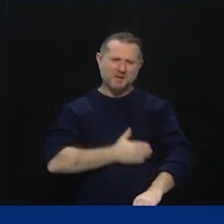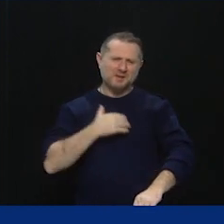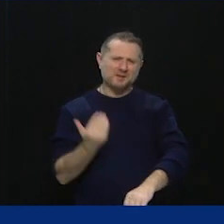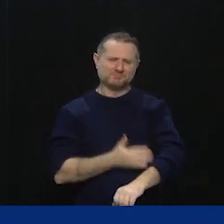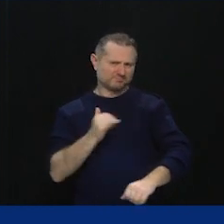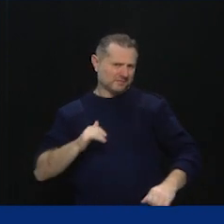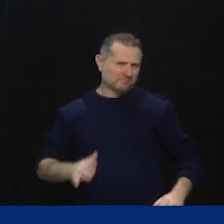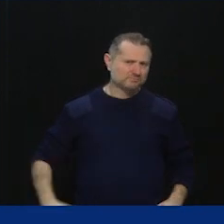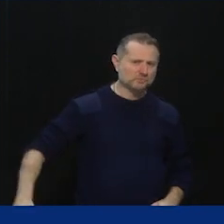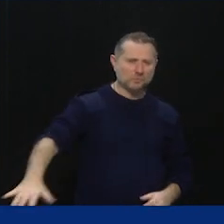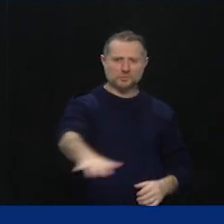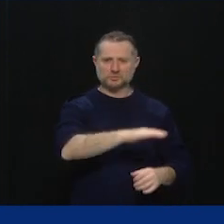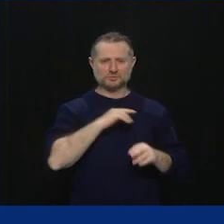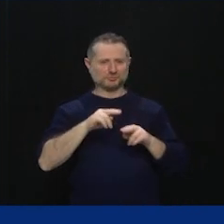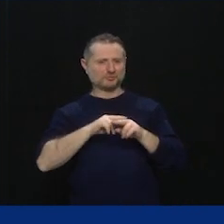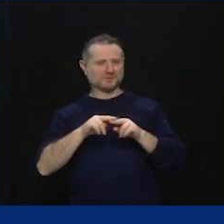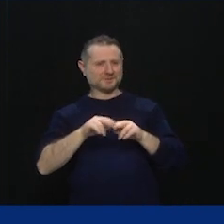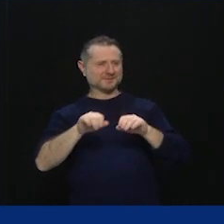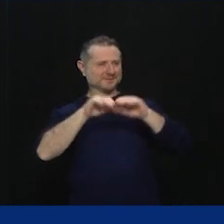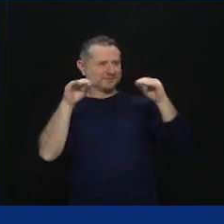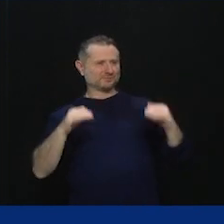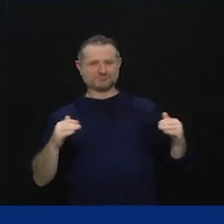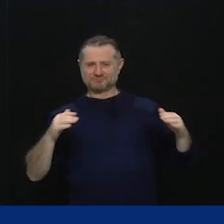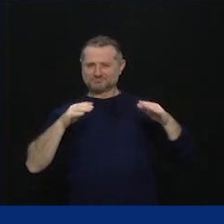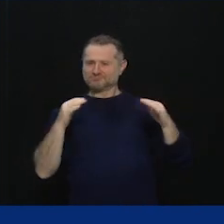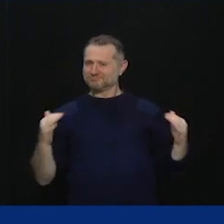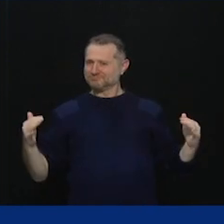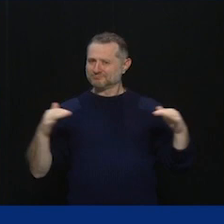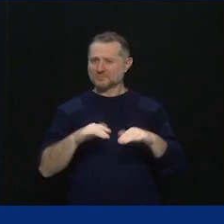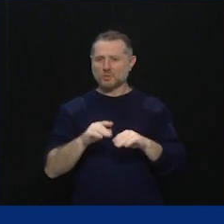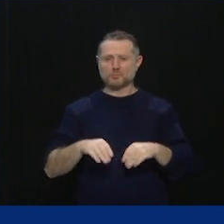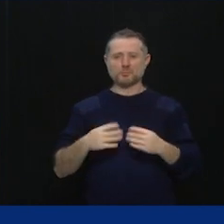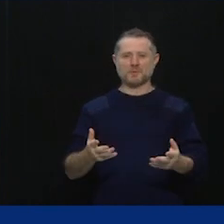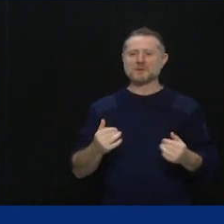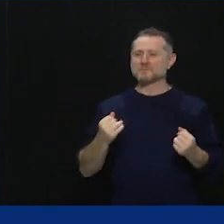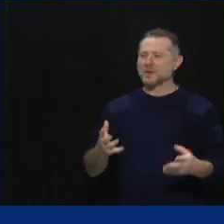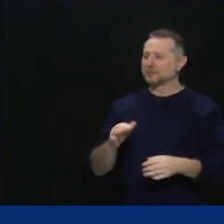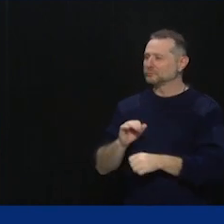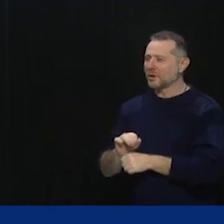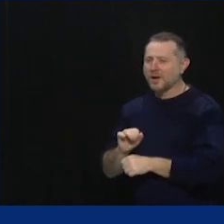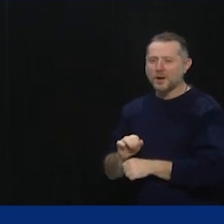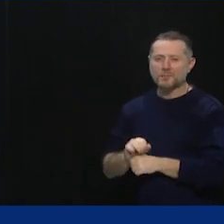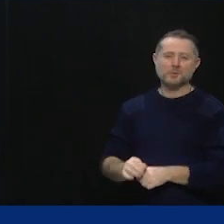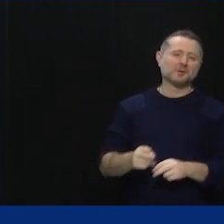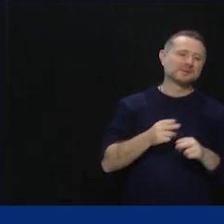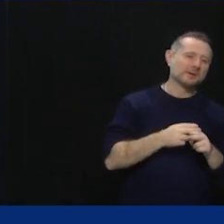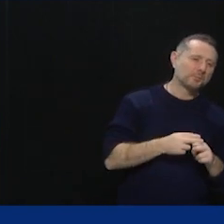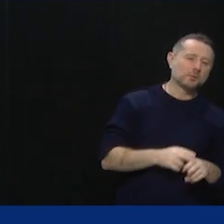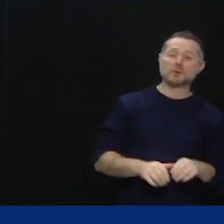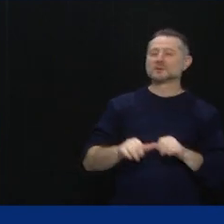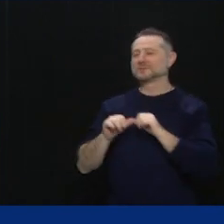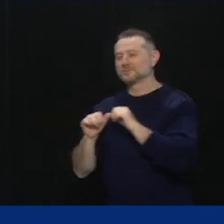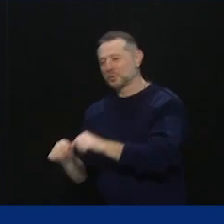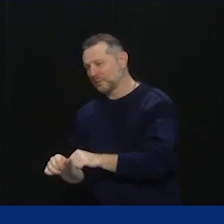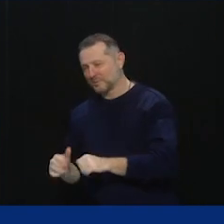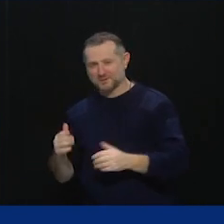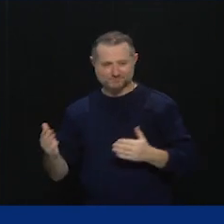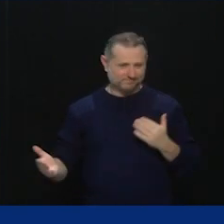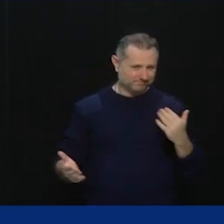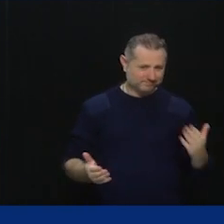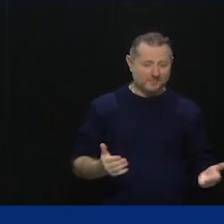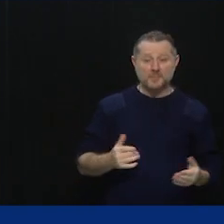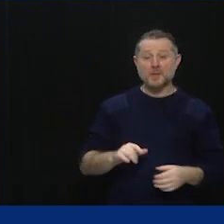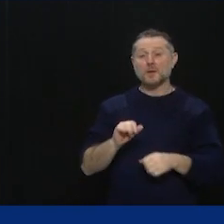provides numerous temporary and permanent jobs, economic development, commercial and office space, and hundreds